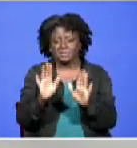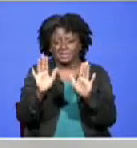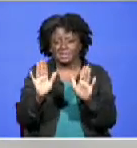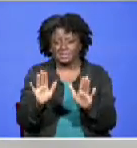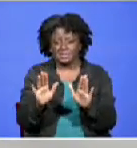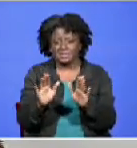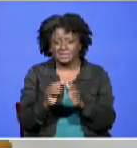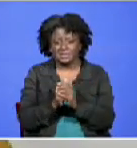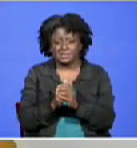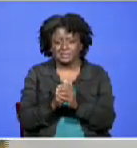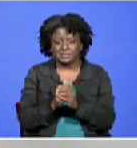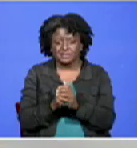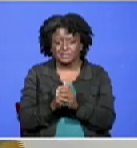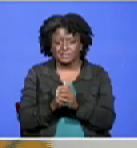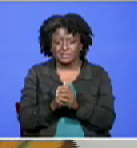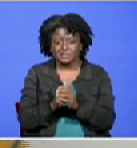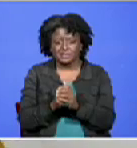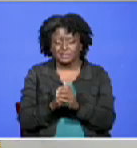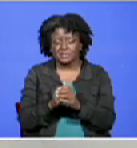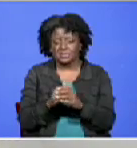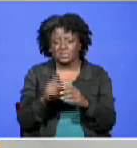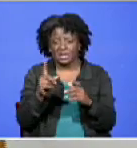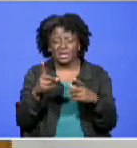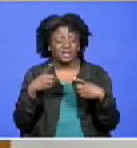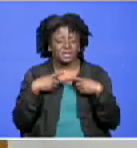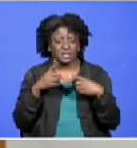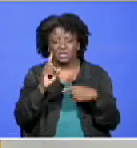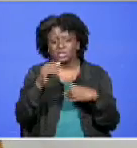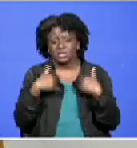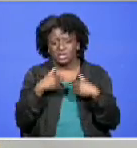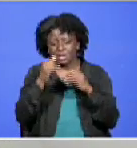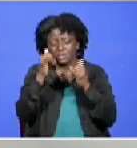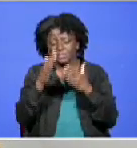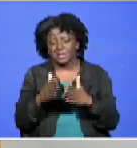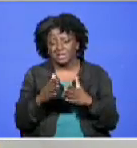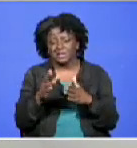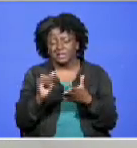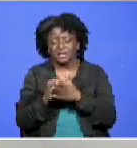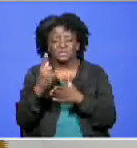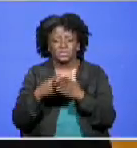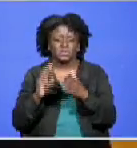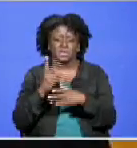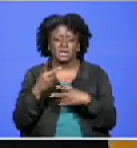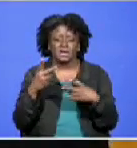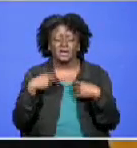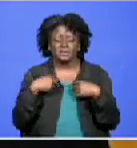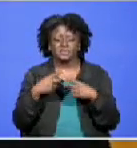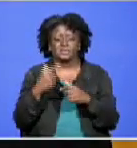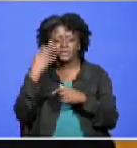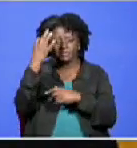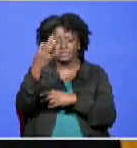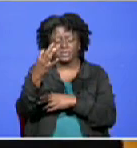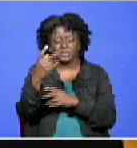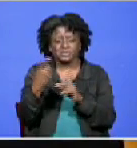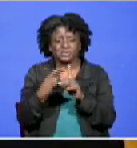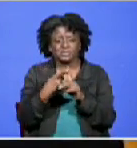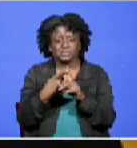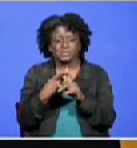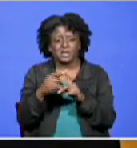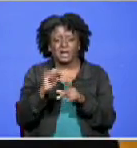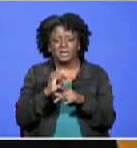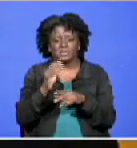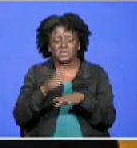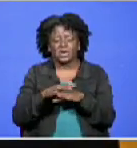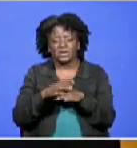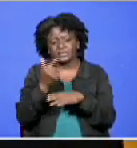his first 90 minutes. Amazing, amazing, and you know that's what we have to look forward to in the future. I've been on a few teams, and I